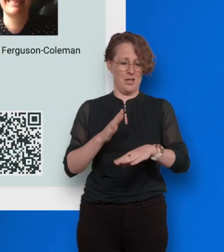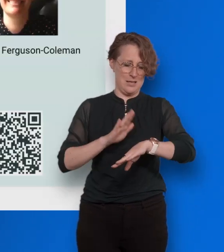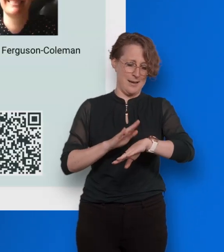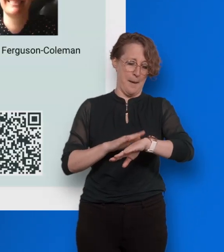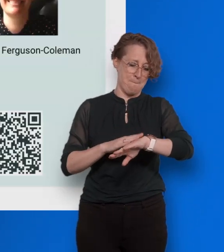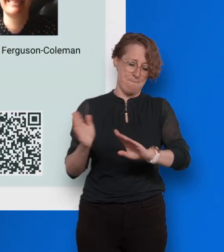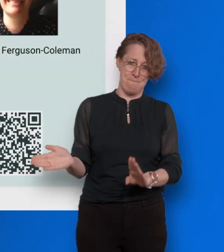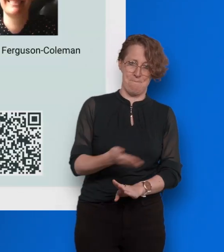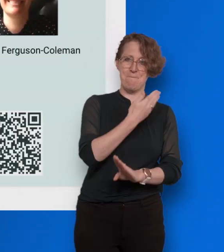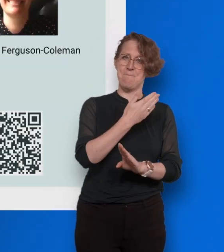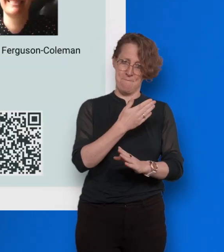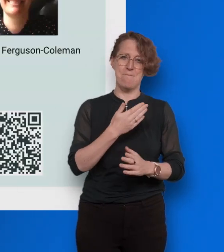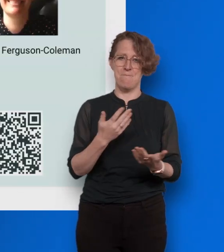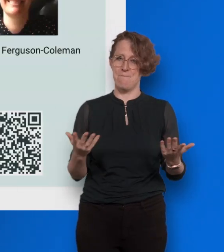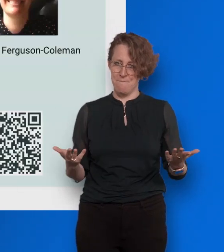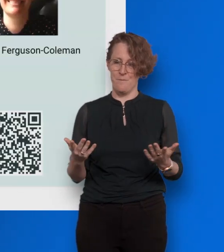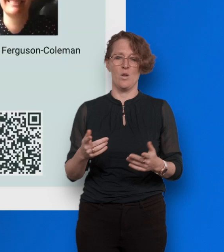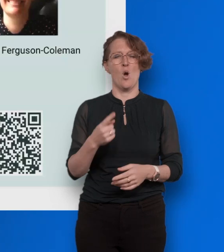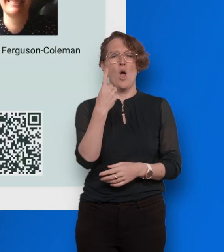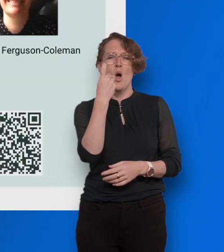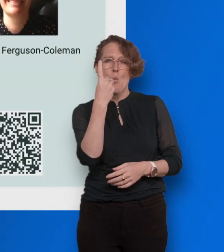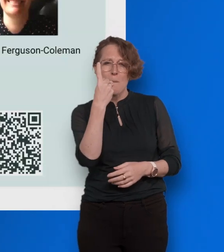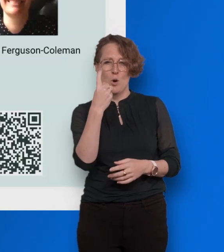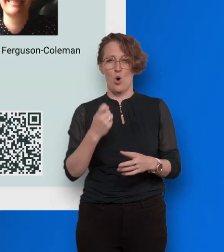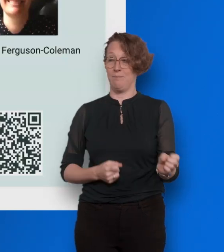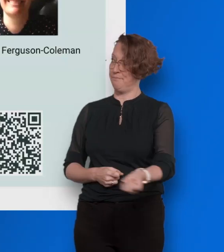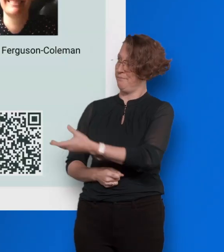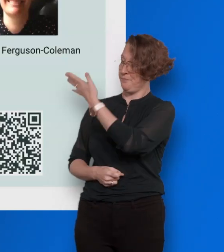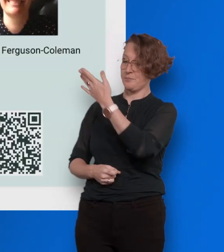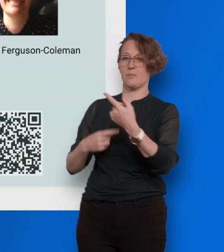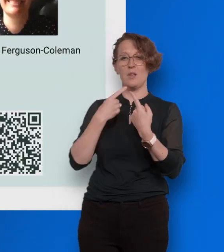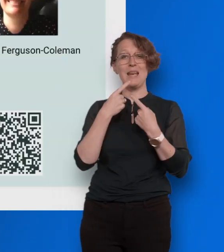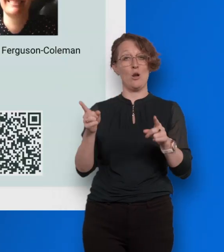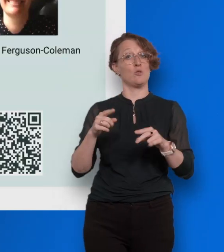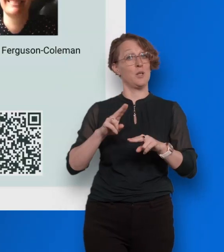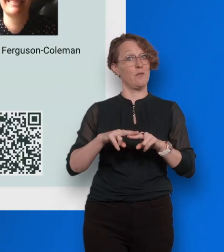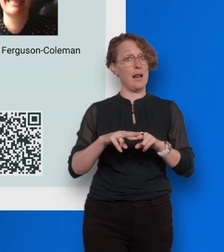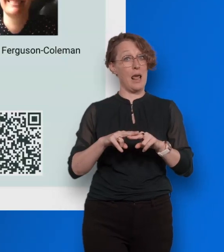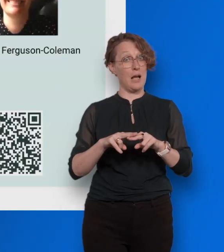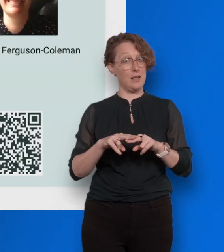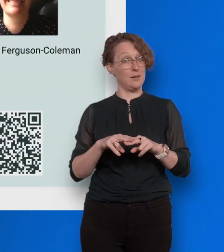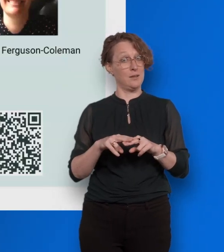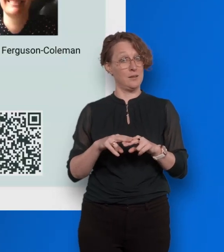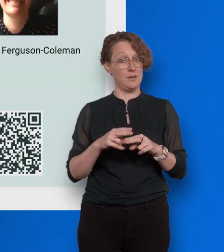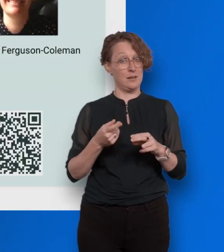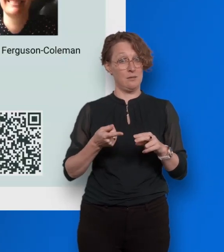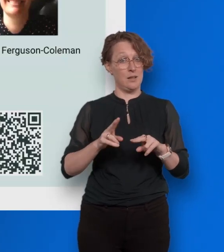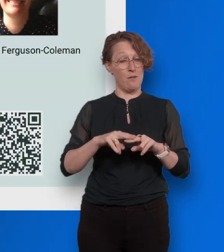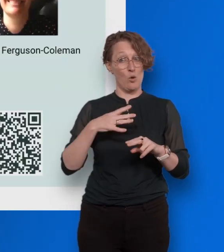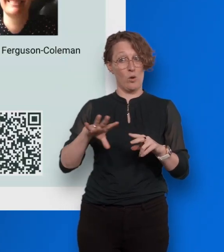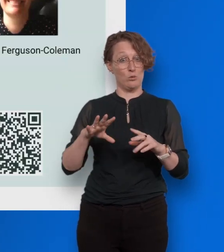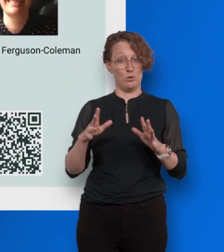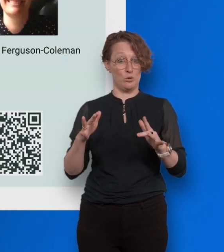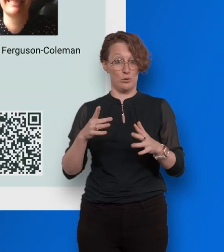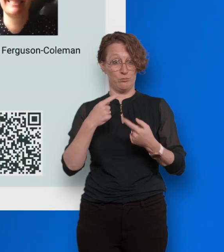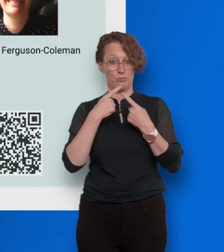of our time. There's just one more announcement, Fenella, if you want to quickly come in.